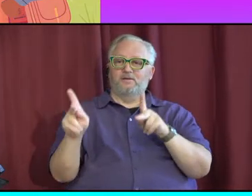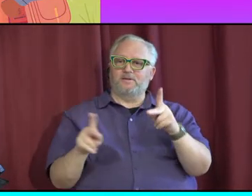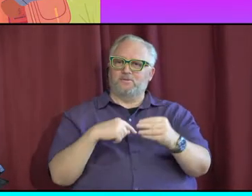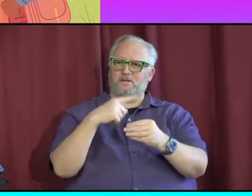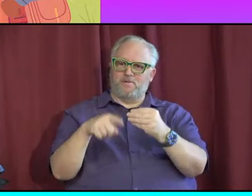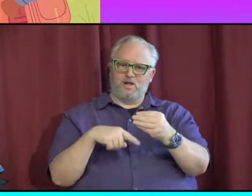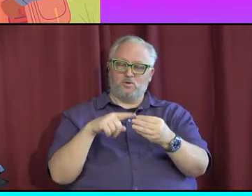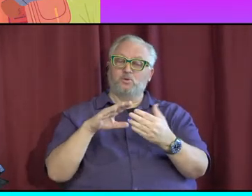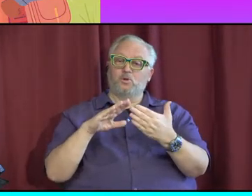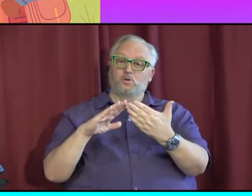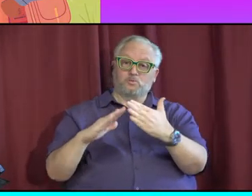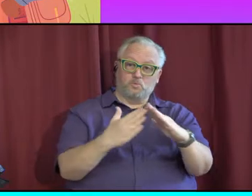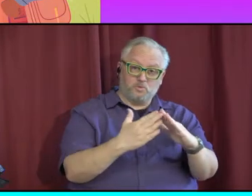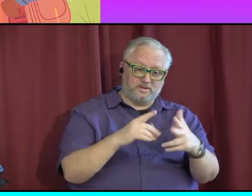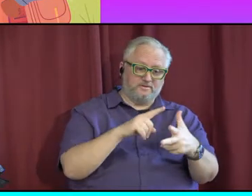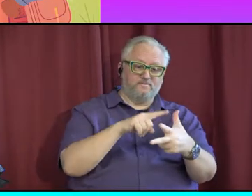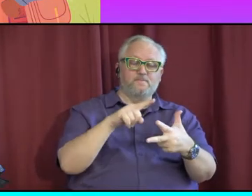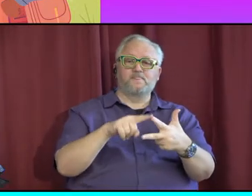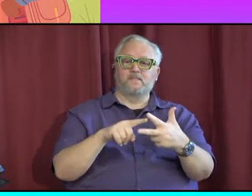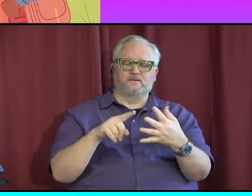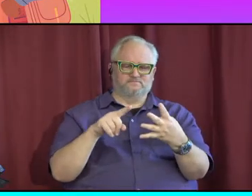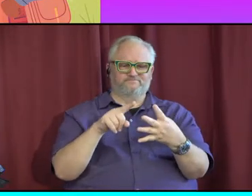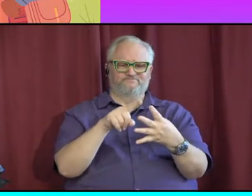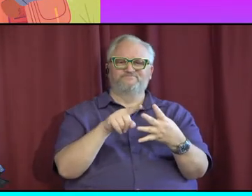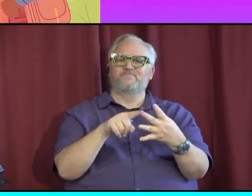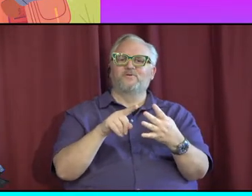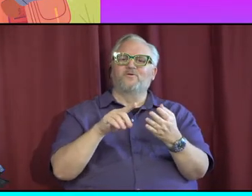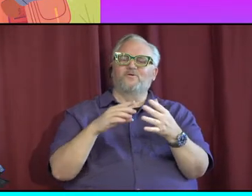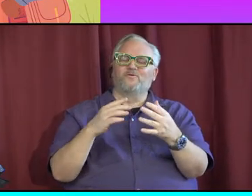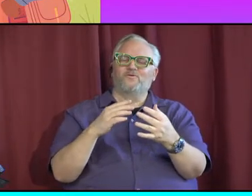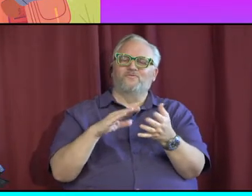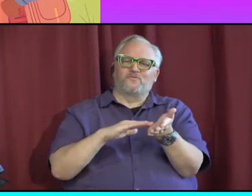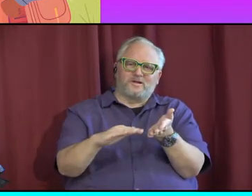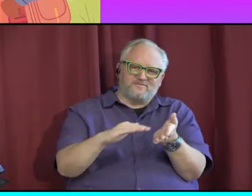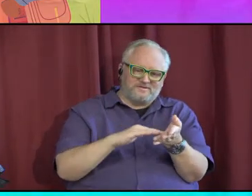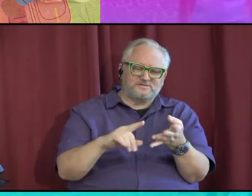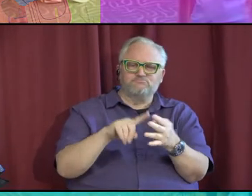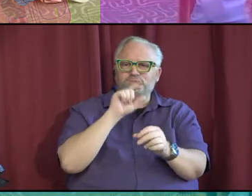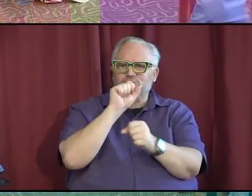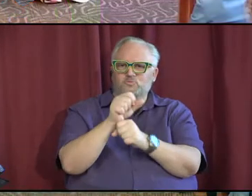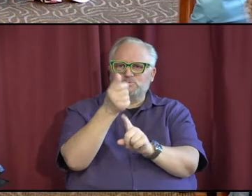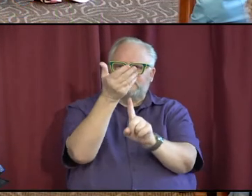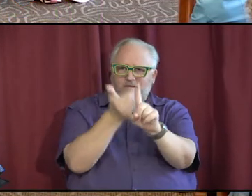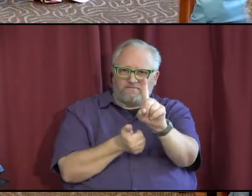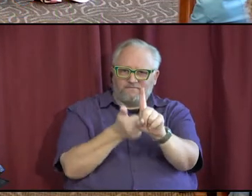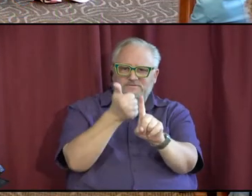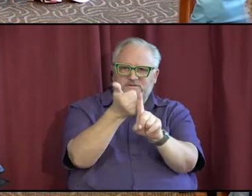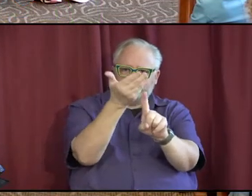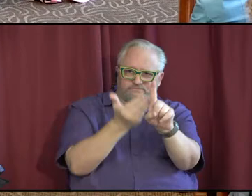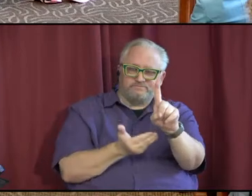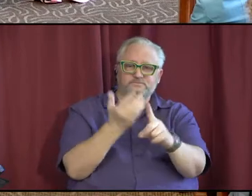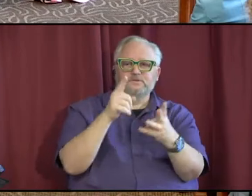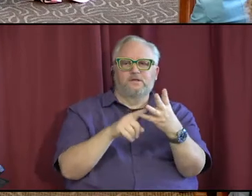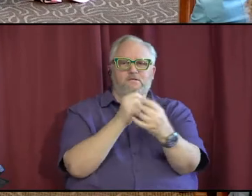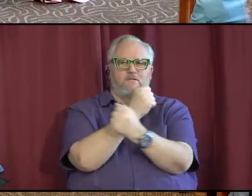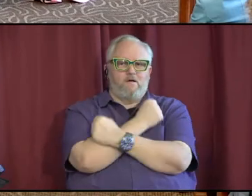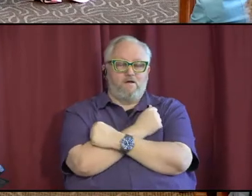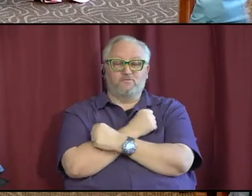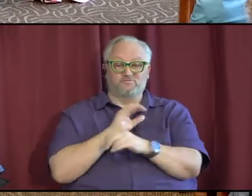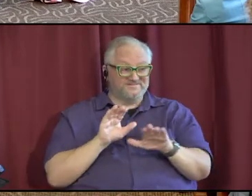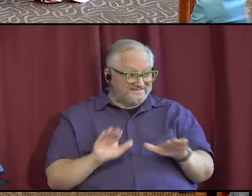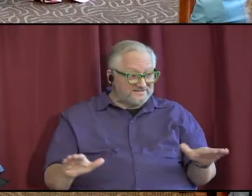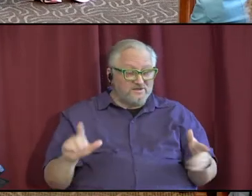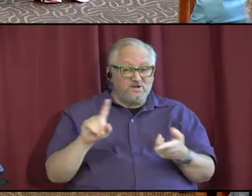community, forgiveness, authenticity, and love. So friends, if you would help me be